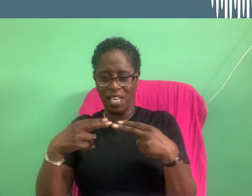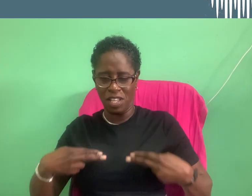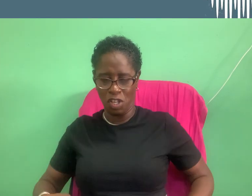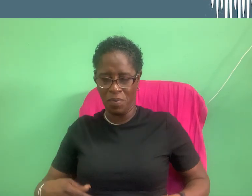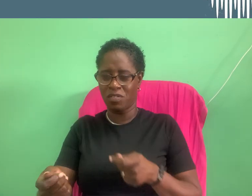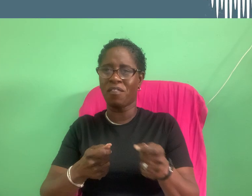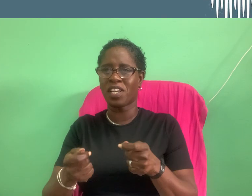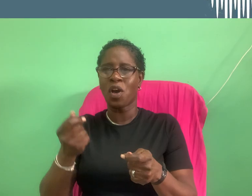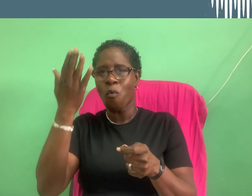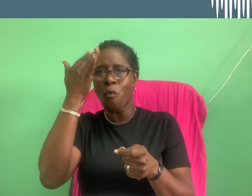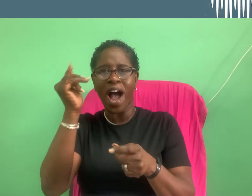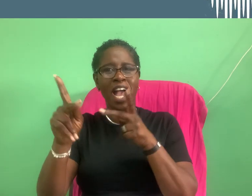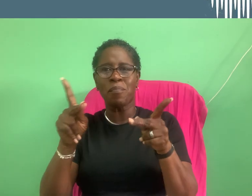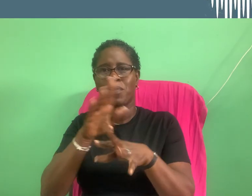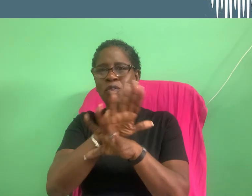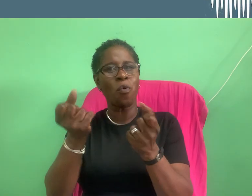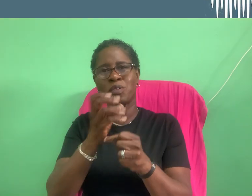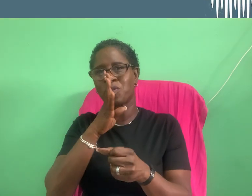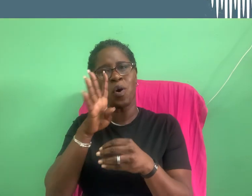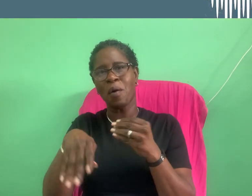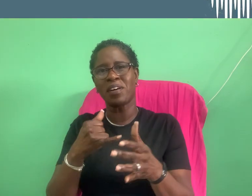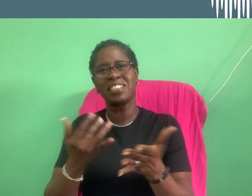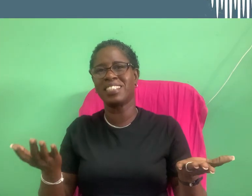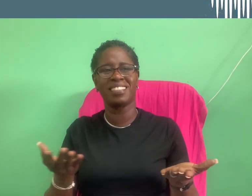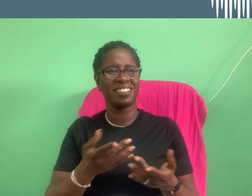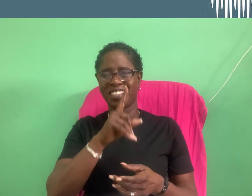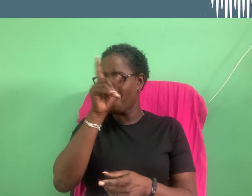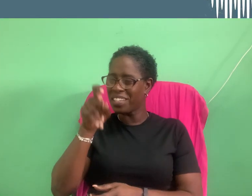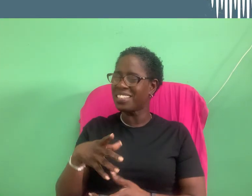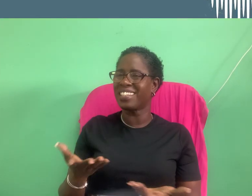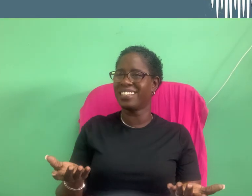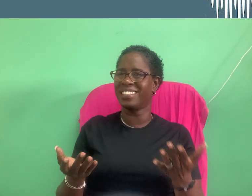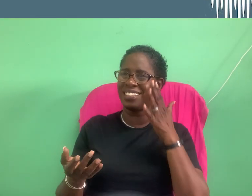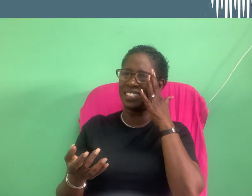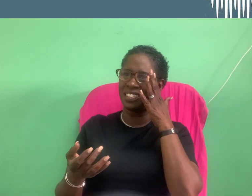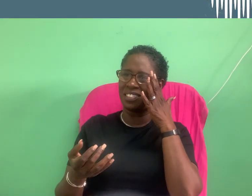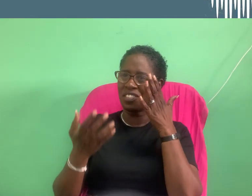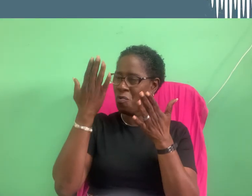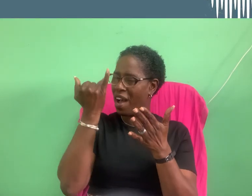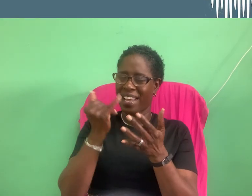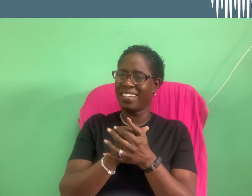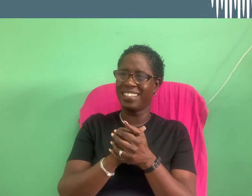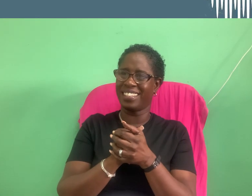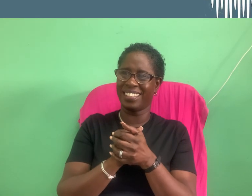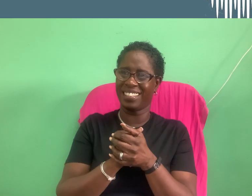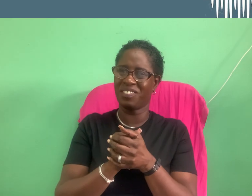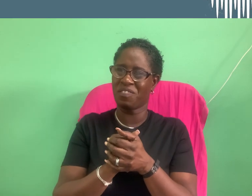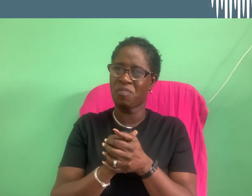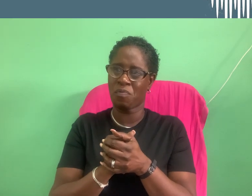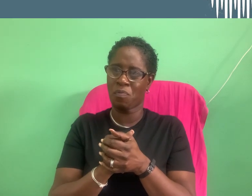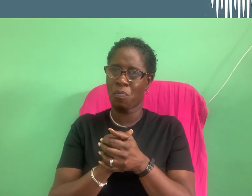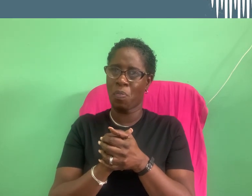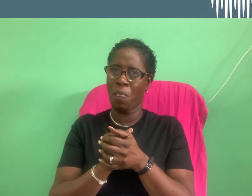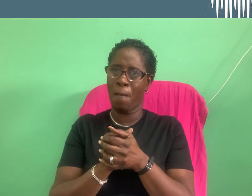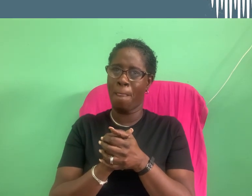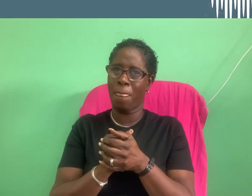typically address, we discuss more openly? What do you think is the reason that has made us less capable, perhaps, of recognizing, addressing, and